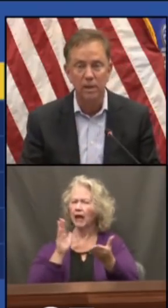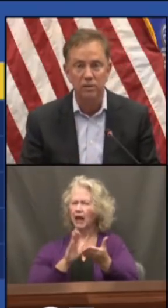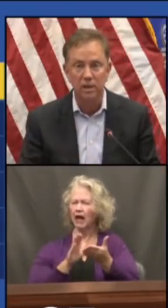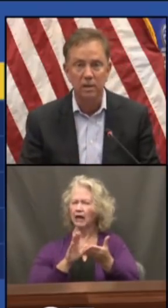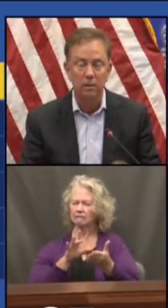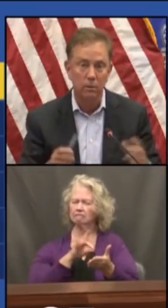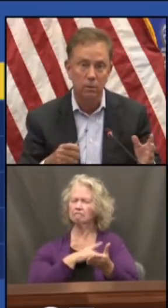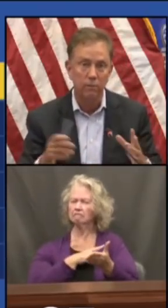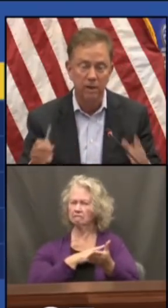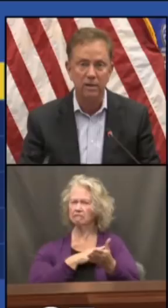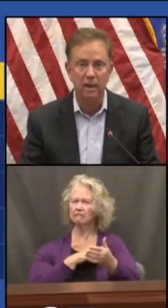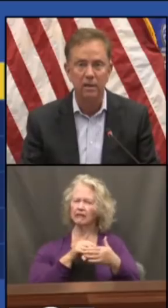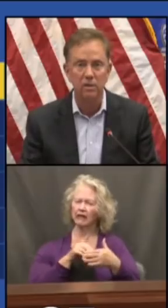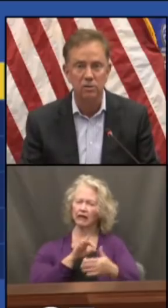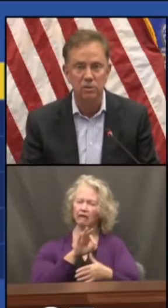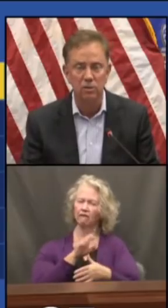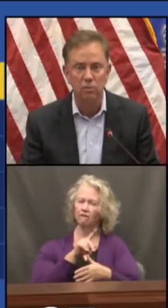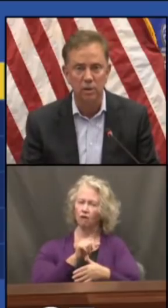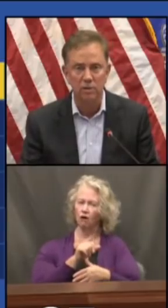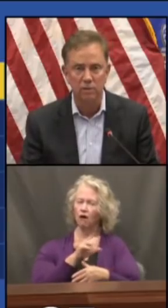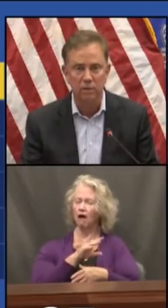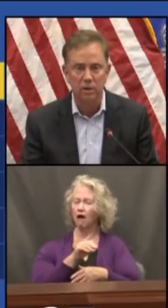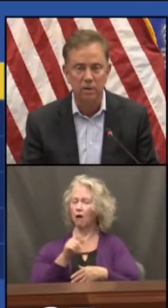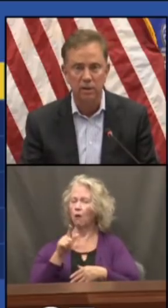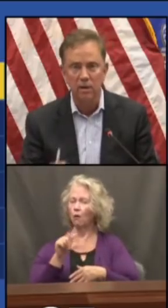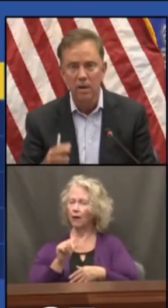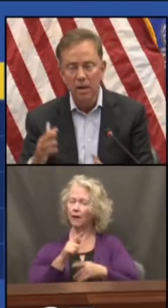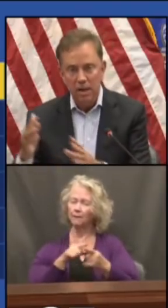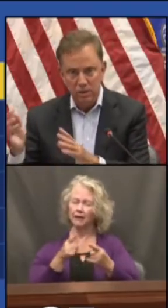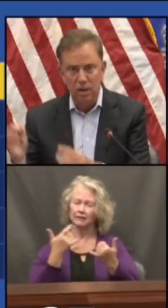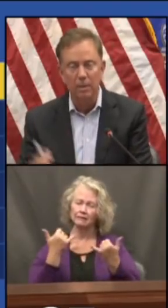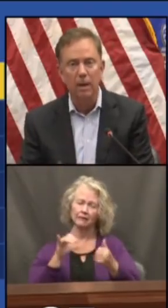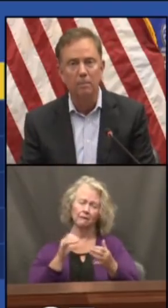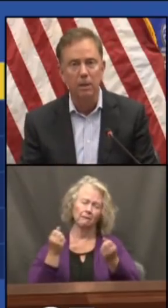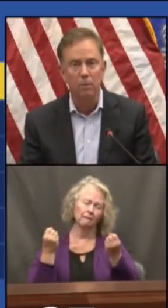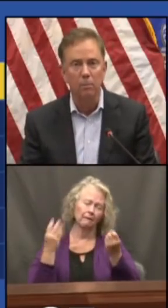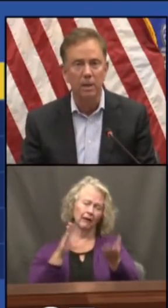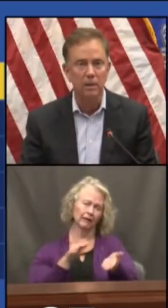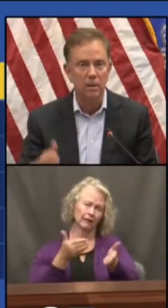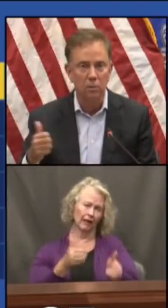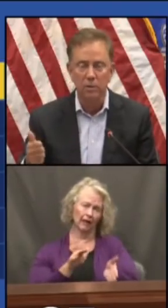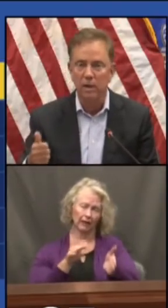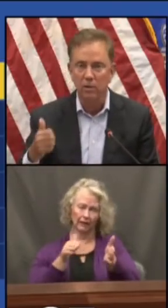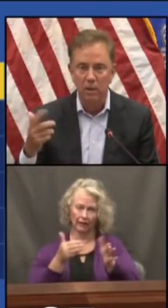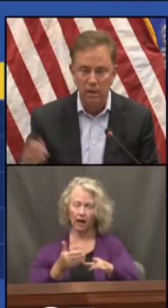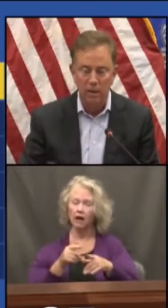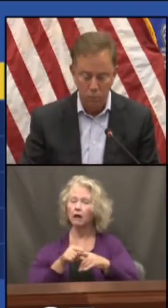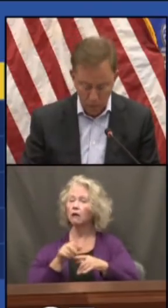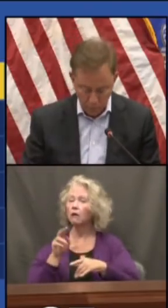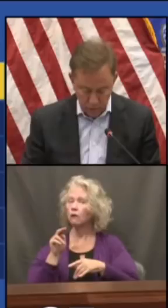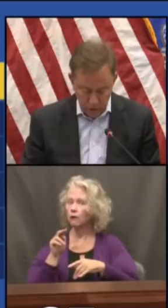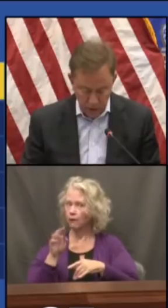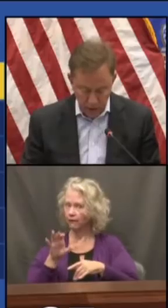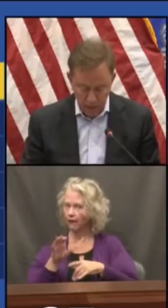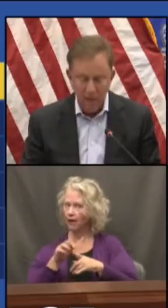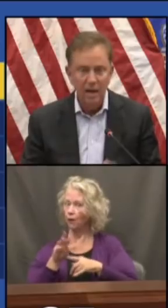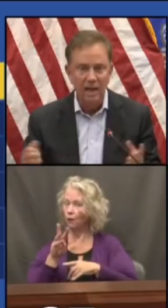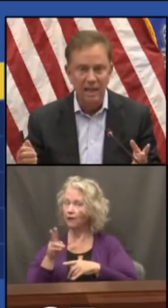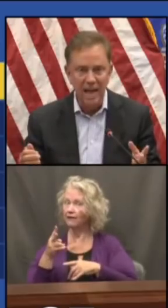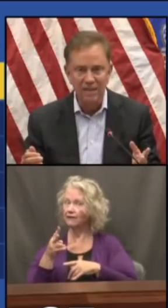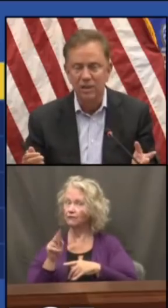and Louisiana, although fatalities are still really severe there. It's coming up a little bit, North Carolina, West